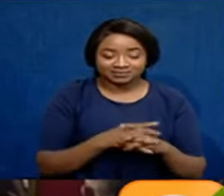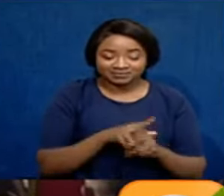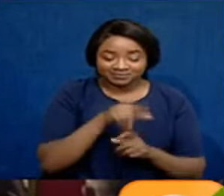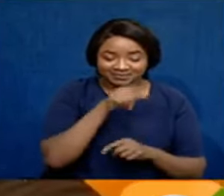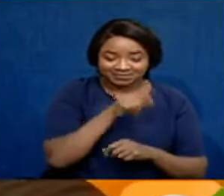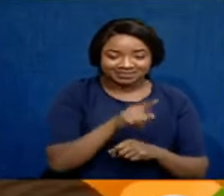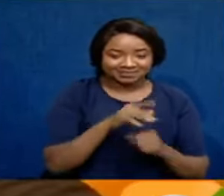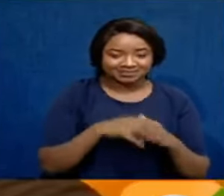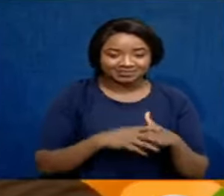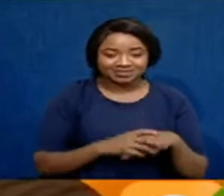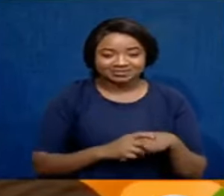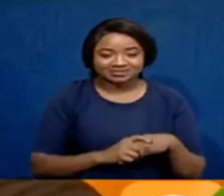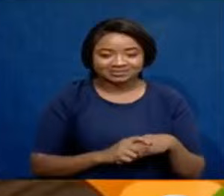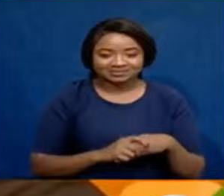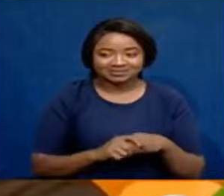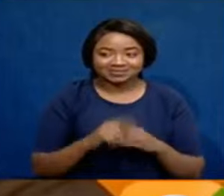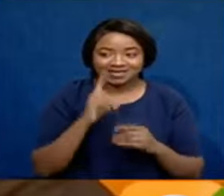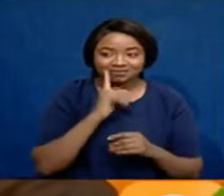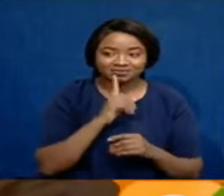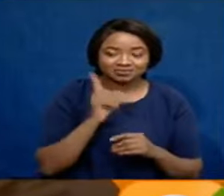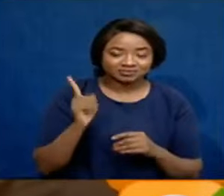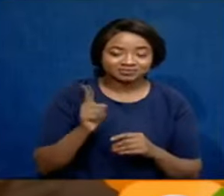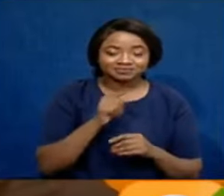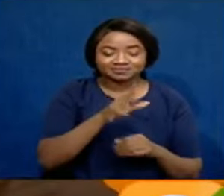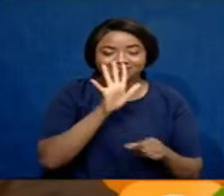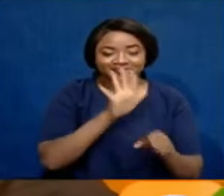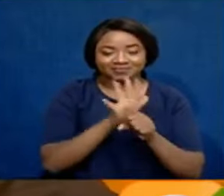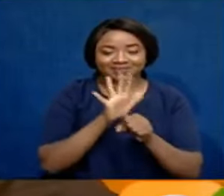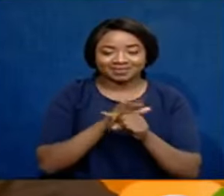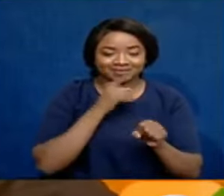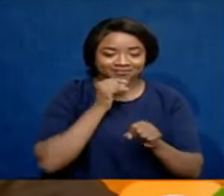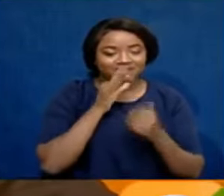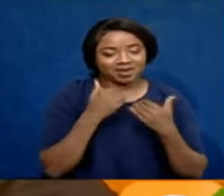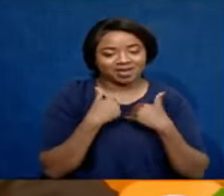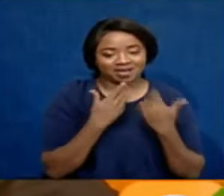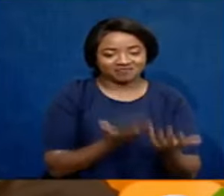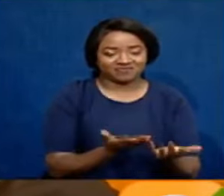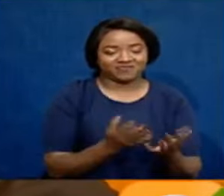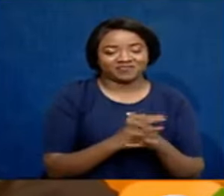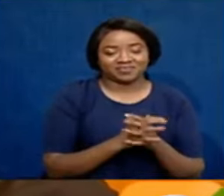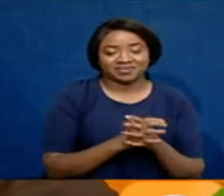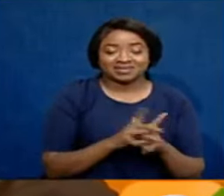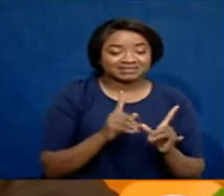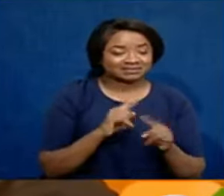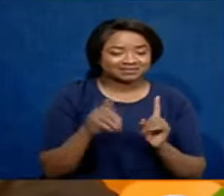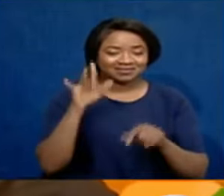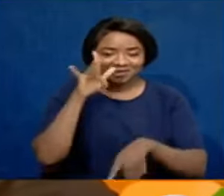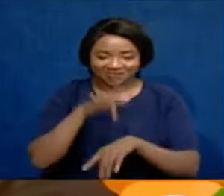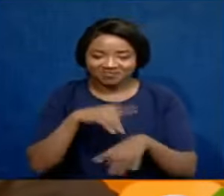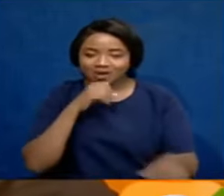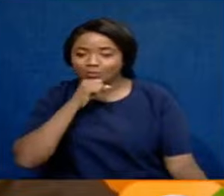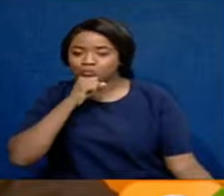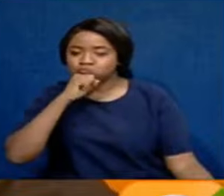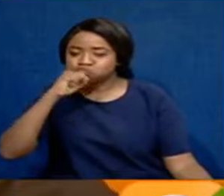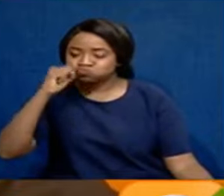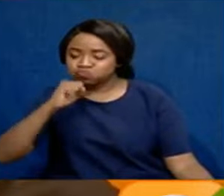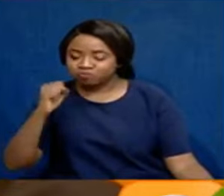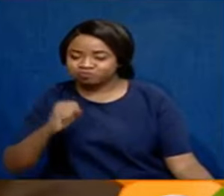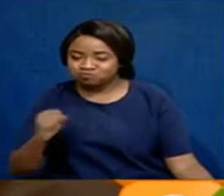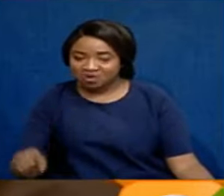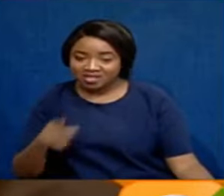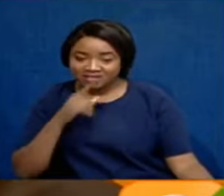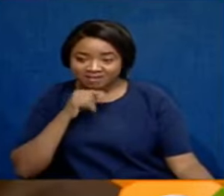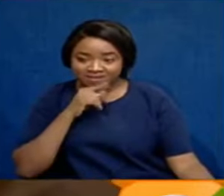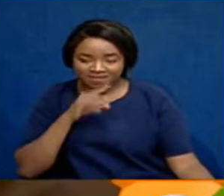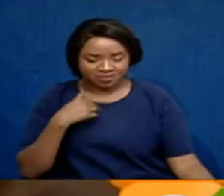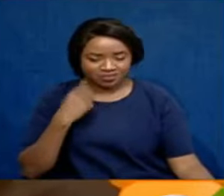men. And the other bit about it is that it affects the old men, mostly from the age. We see